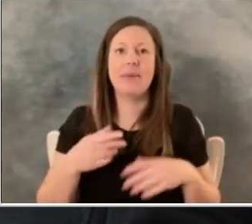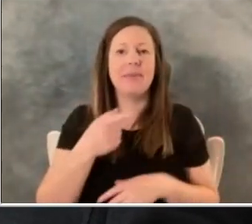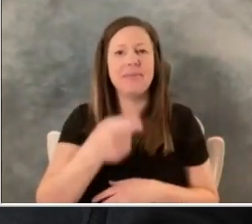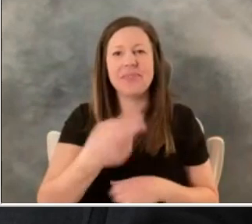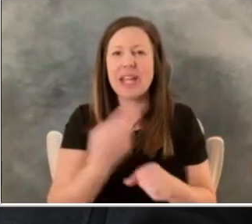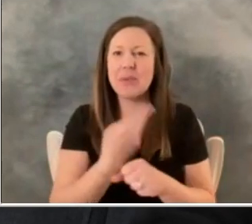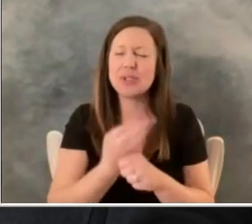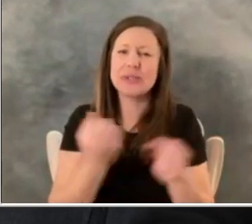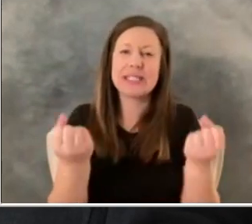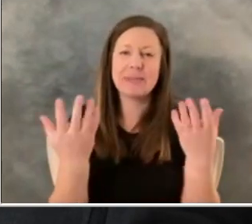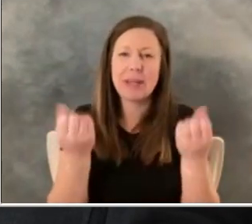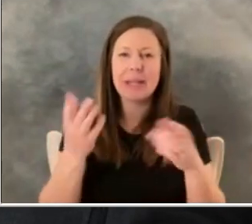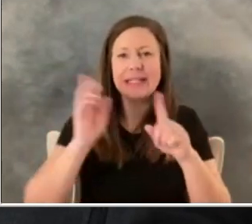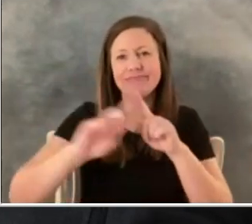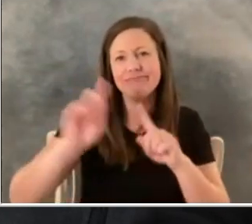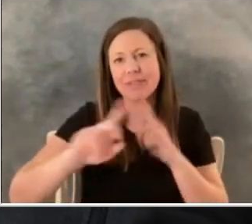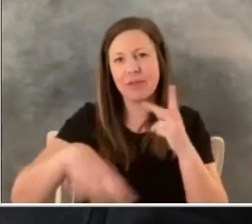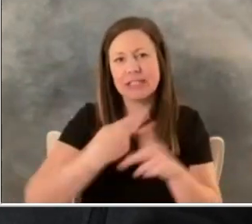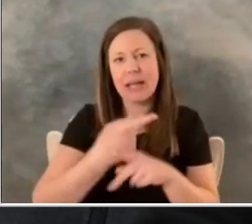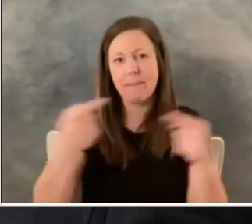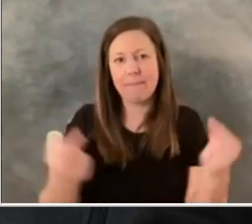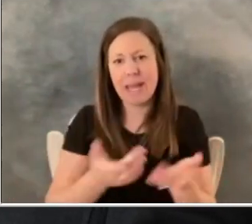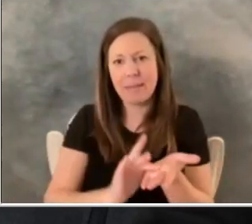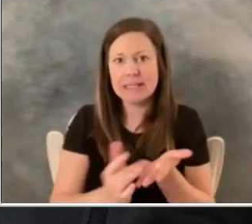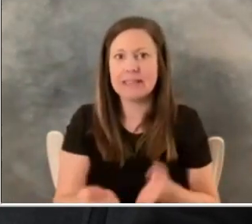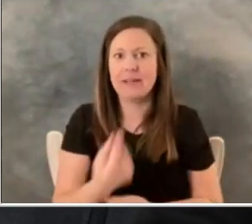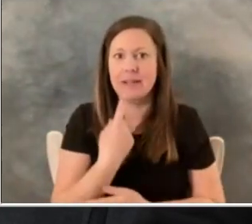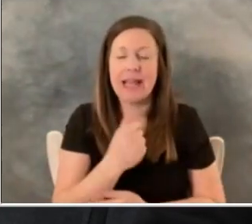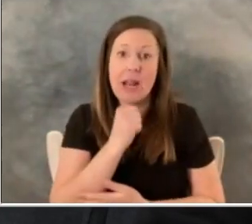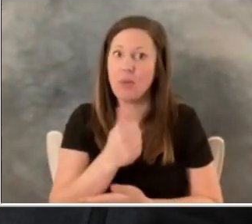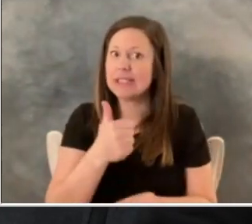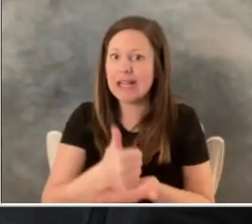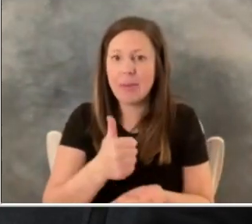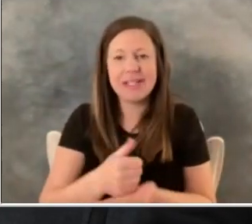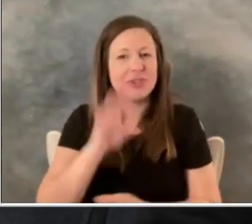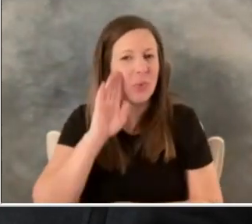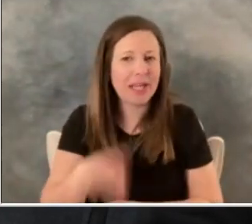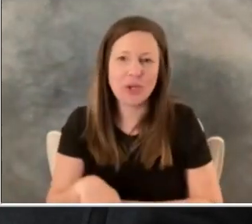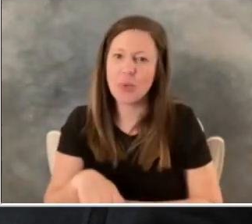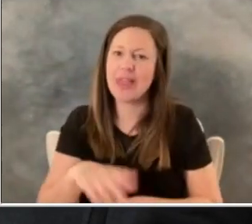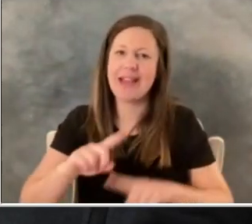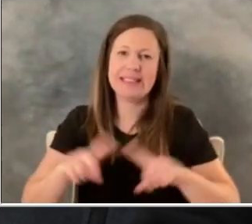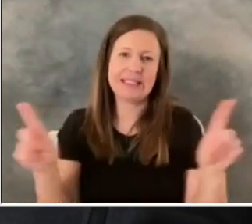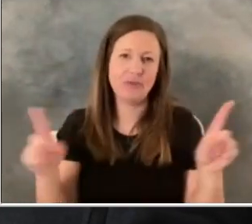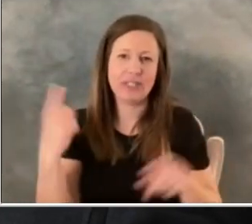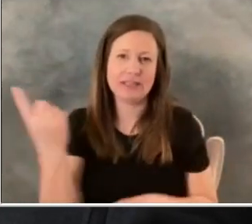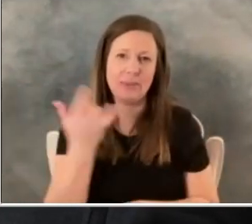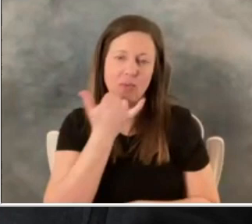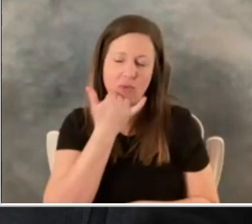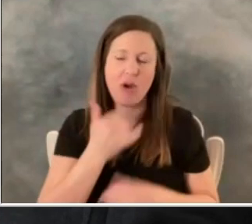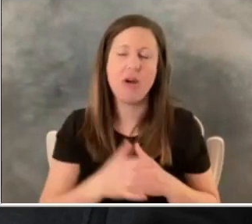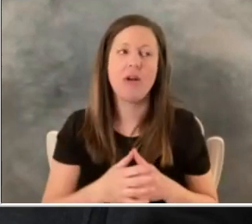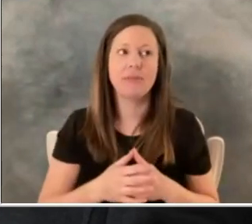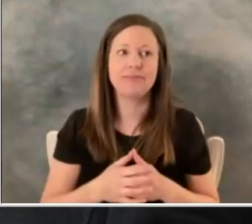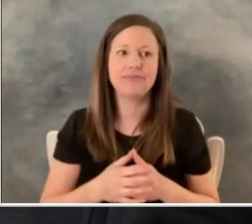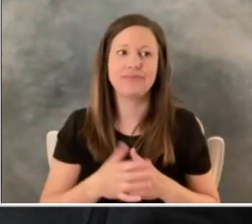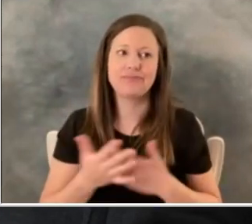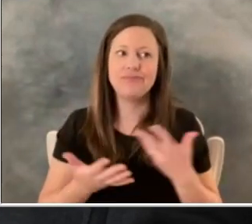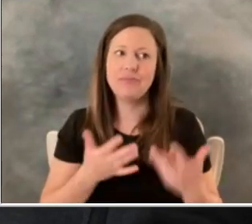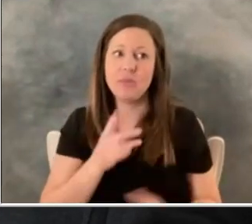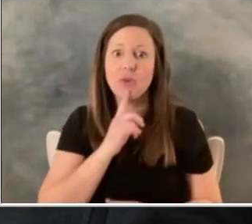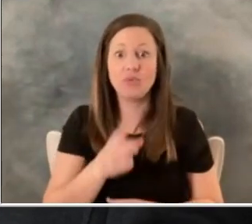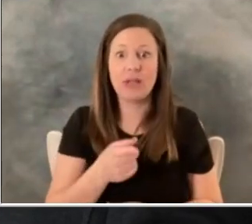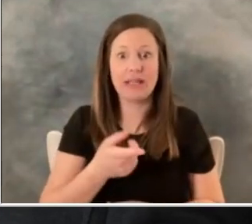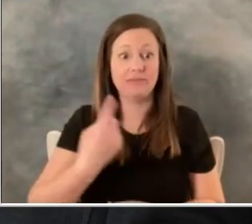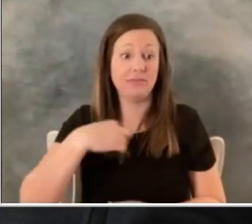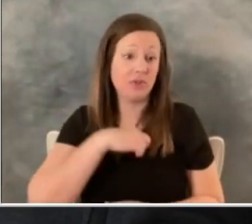and it just wasn't touching it. So we knew that this was different. And so ultimately, we kept going back to